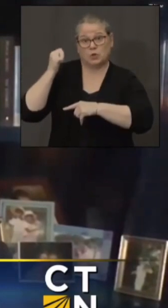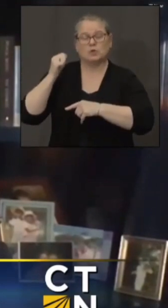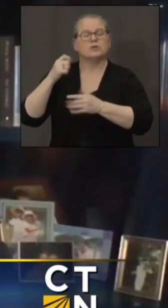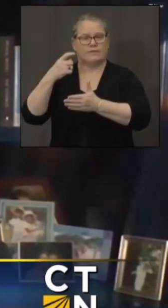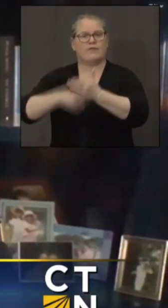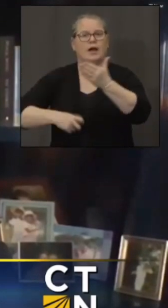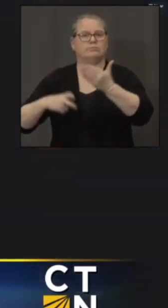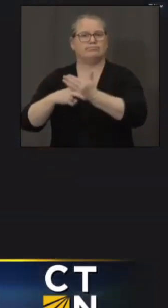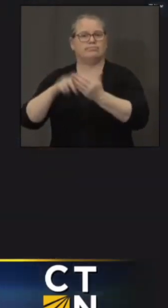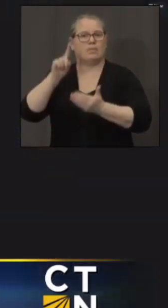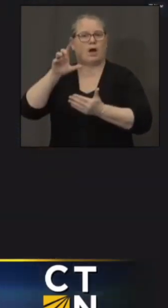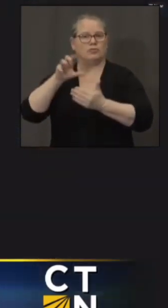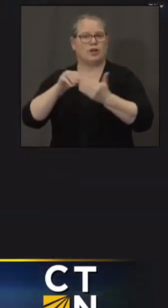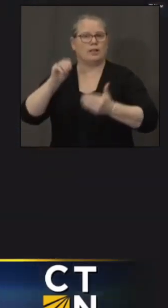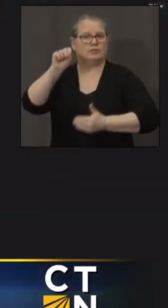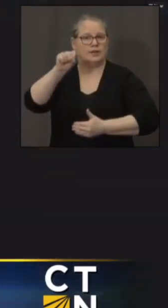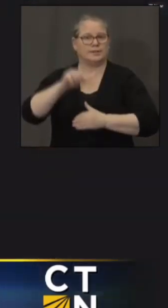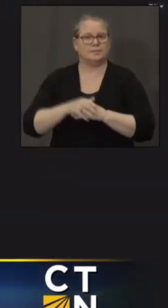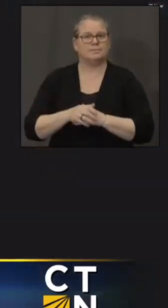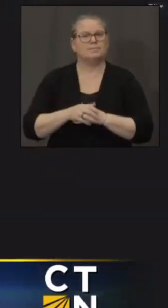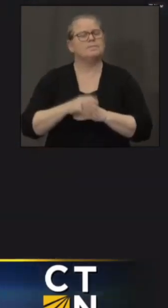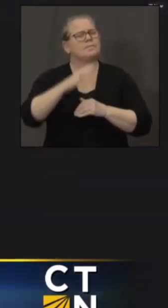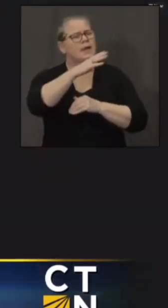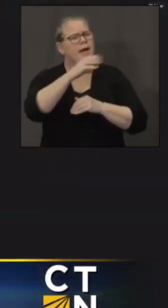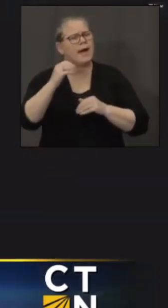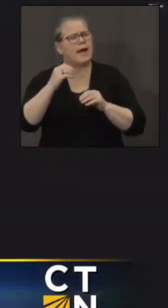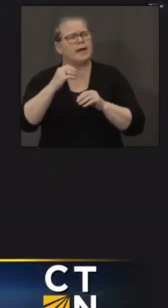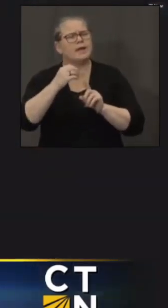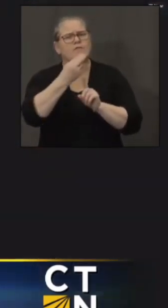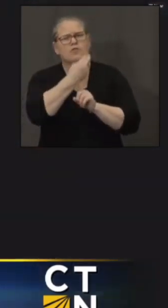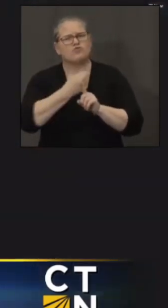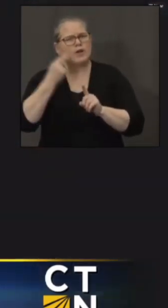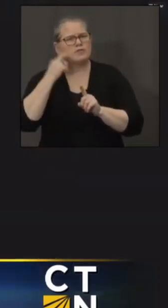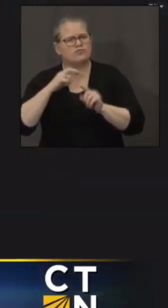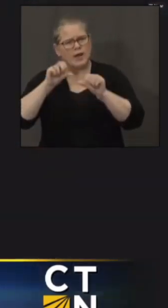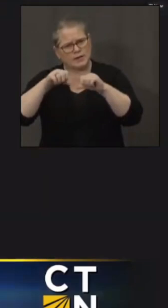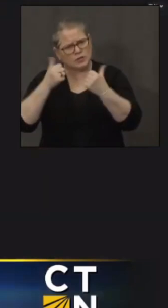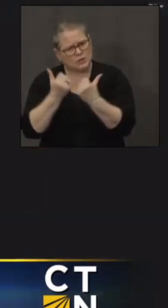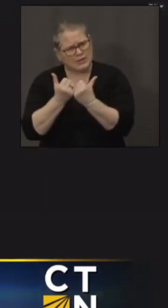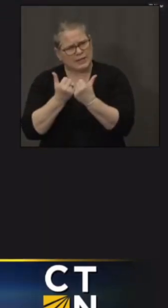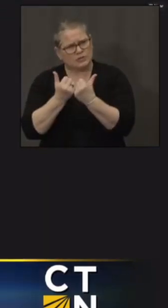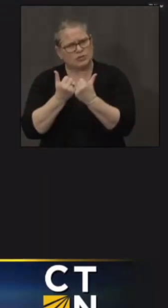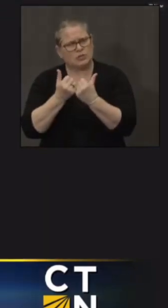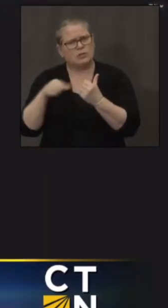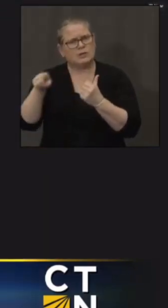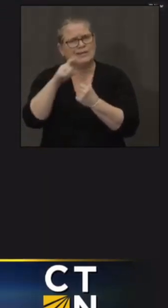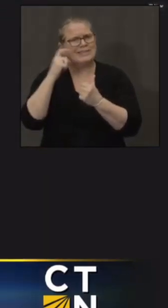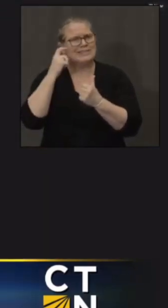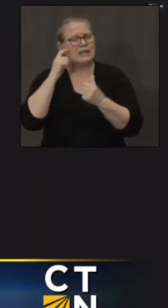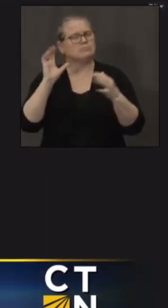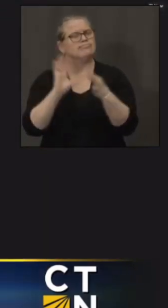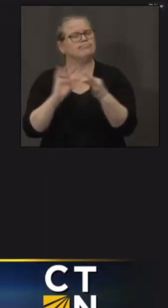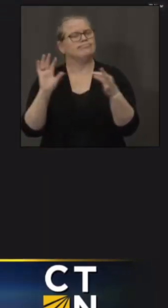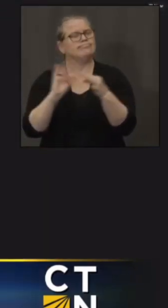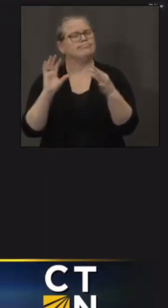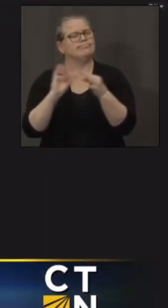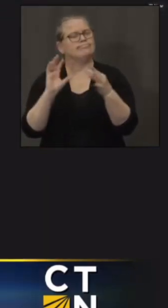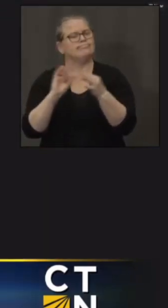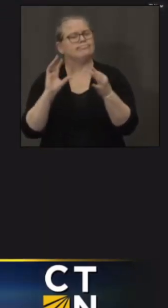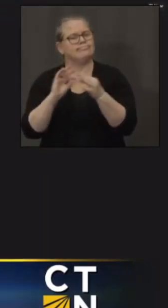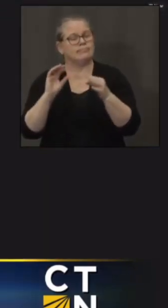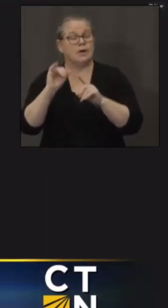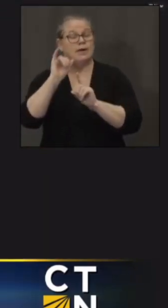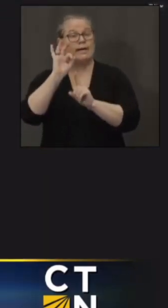Okay. And Governor, Scott Dolch from the Restaurant Association put out a statement saying that if we're going to have fines as high as